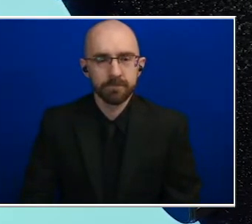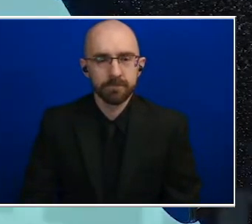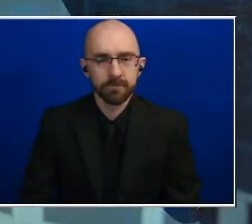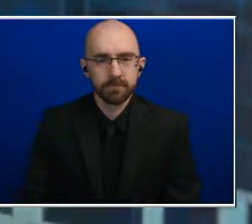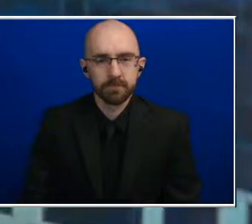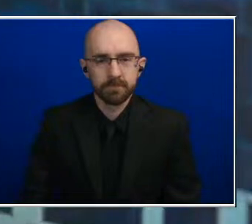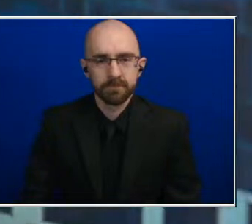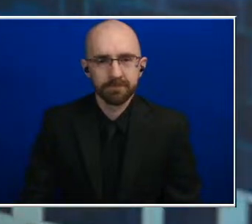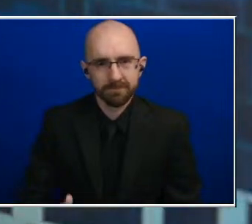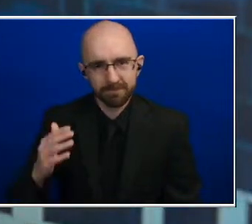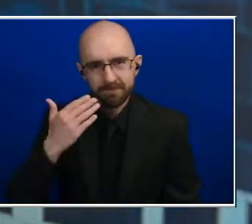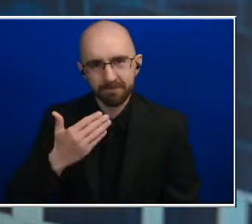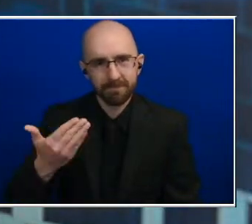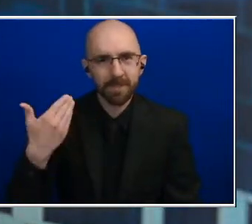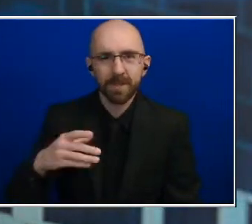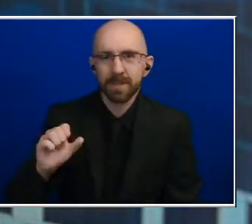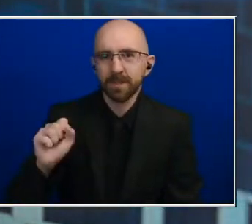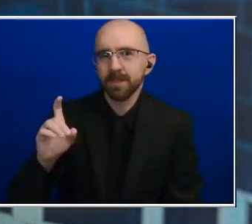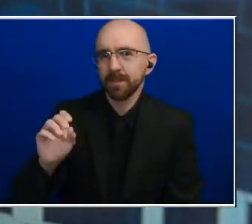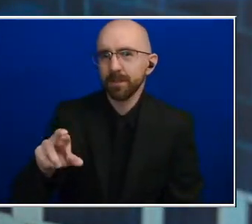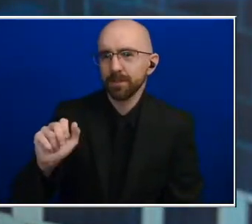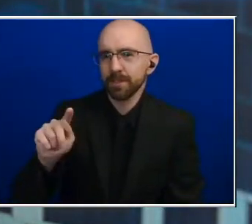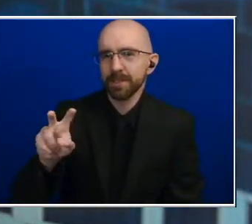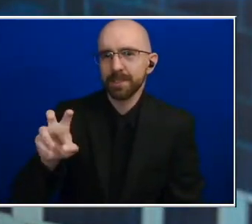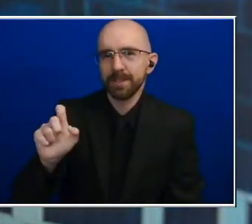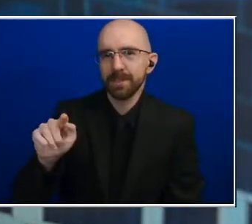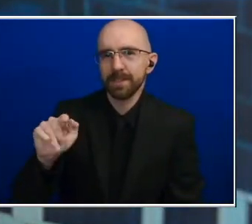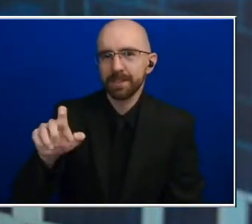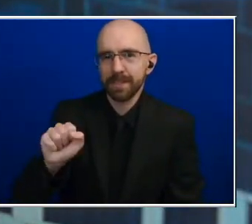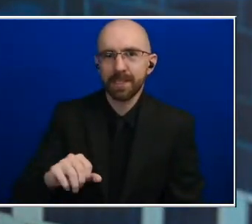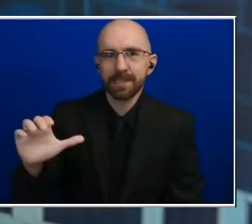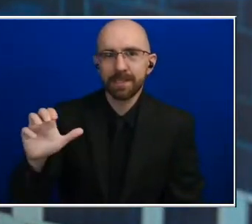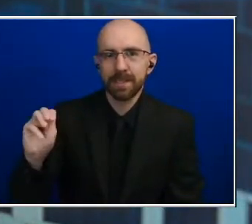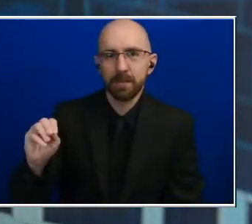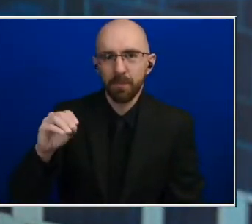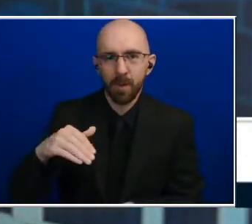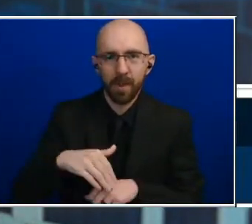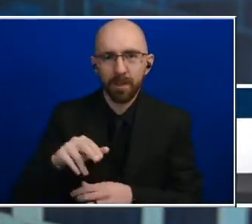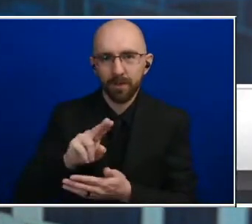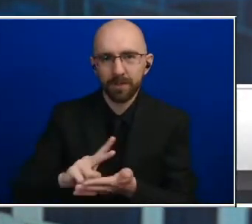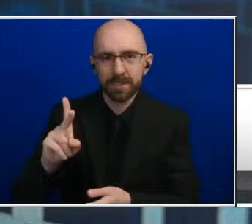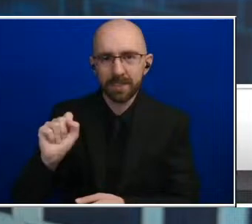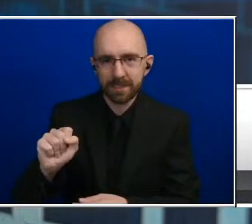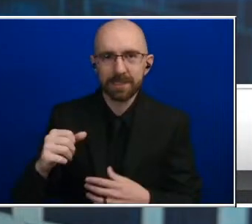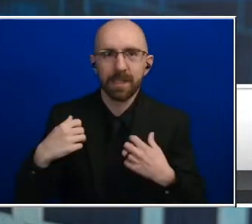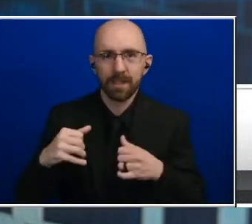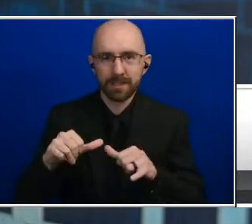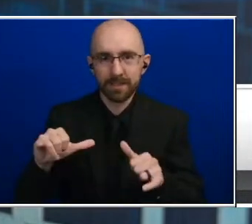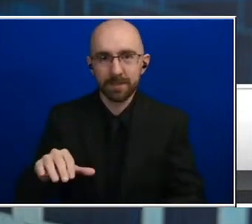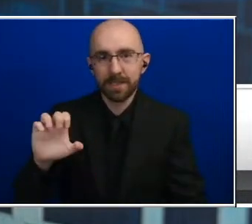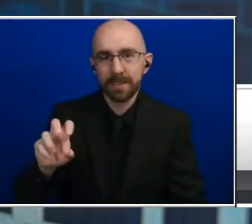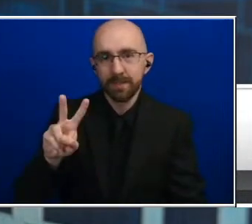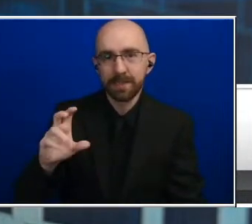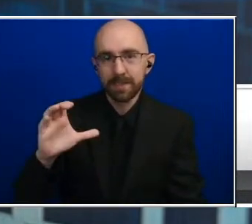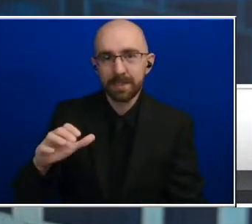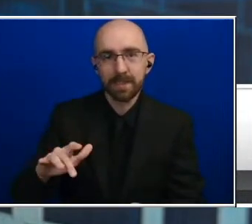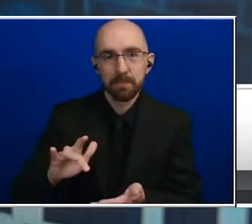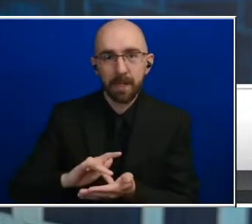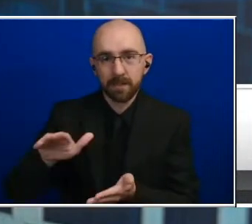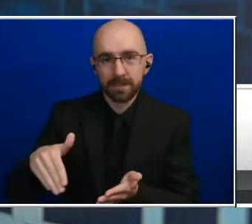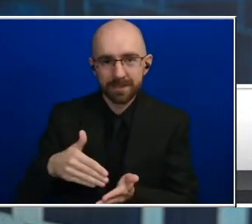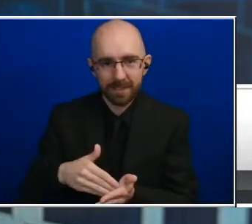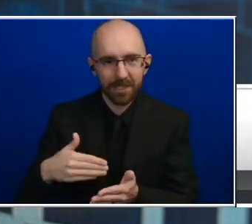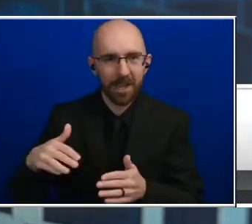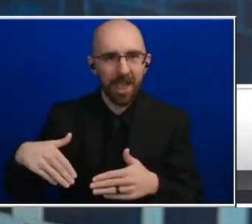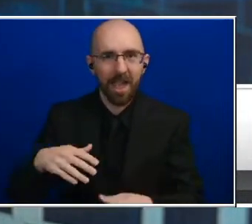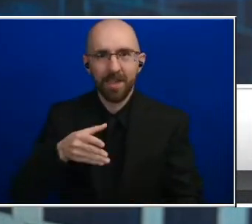Good morning. I'm Dr. Steve Stites, Chief Medical Officer here at the University of Kansas Health System and Executive Vice Chancellor at the University of Kansas Medical Center. I haven't taken a breath, now I will.